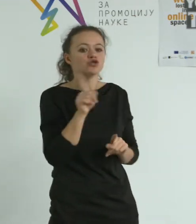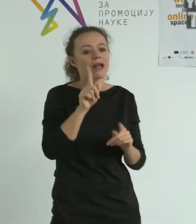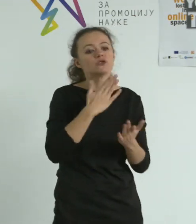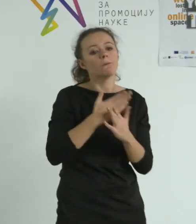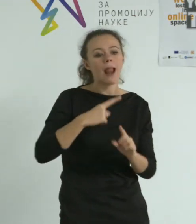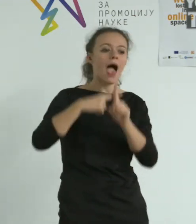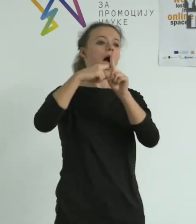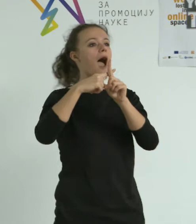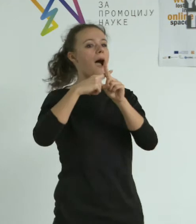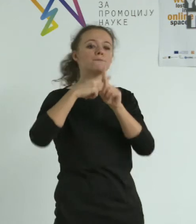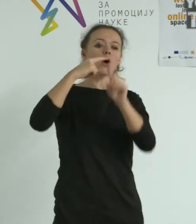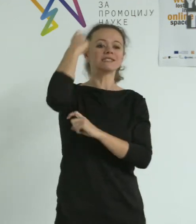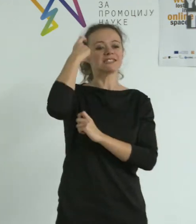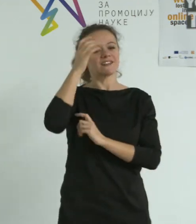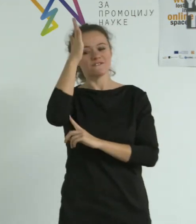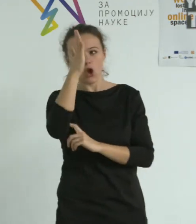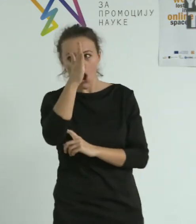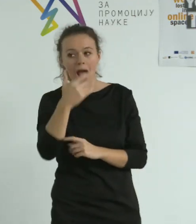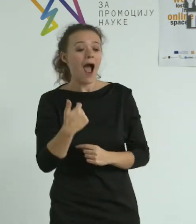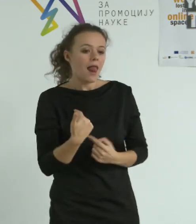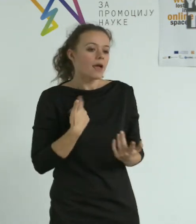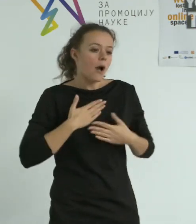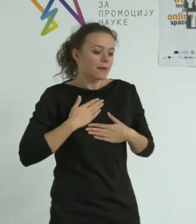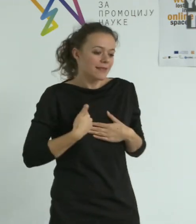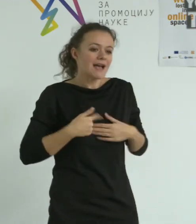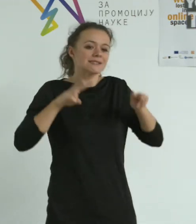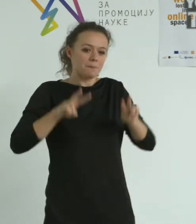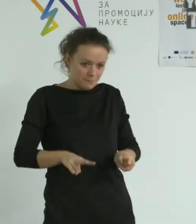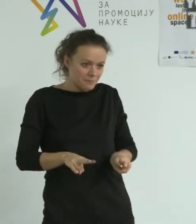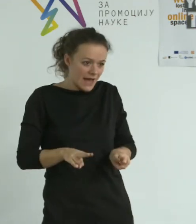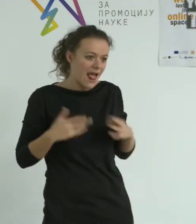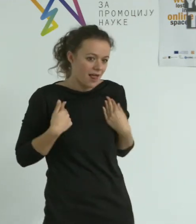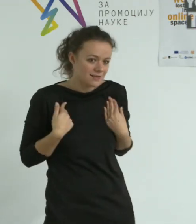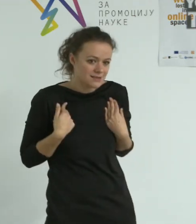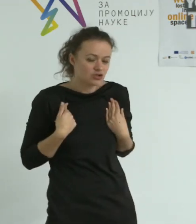optimistic, but I am realistic. So I didn't expect